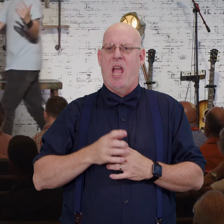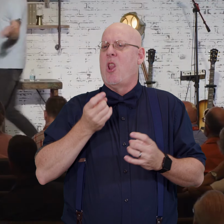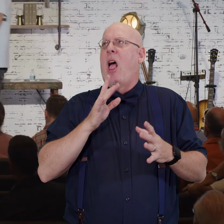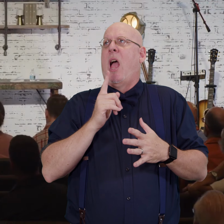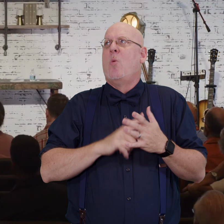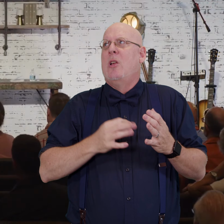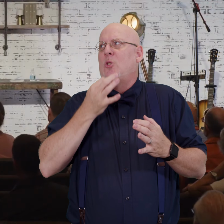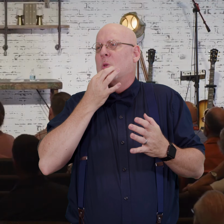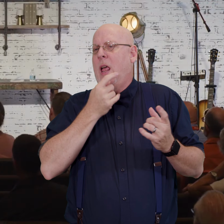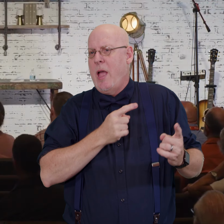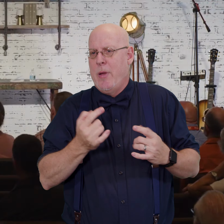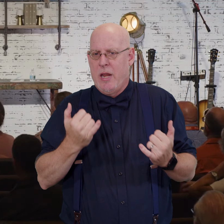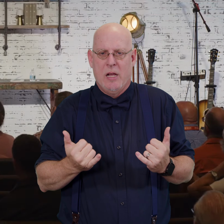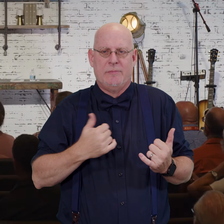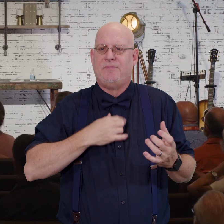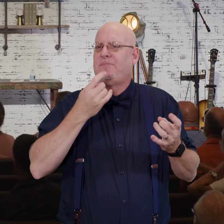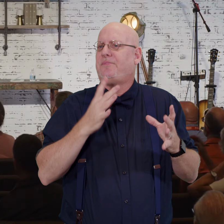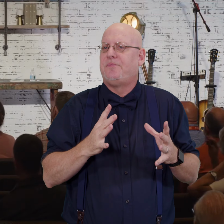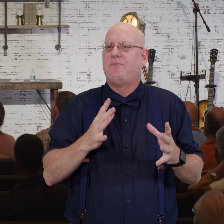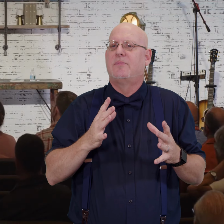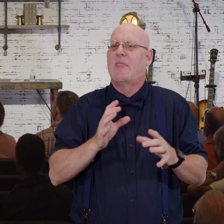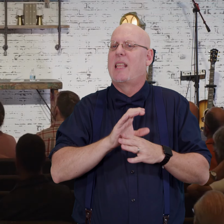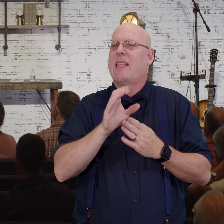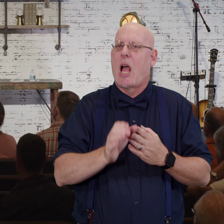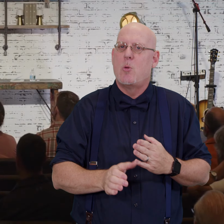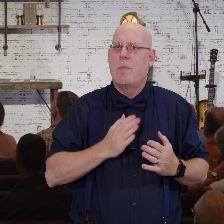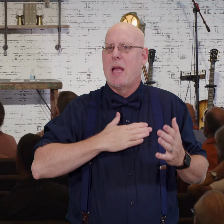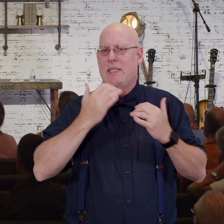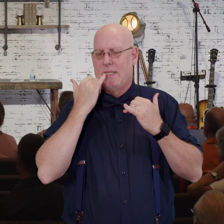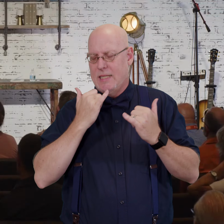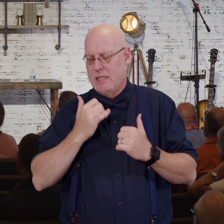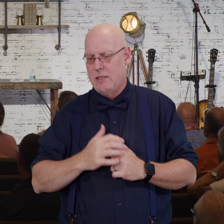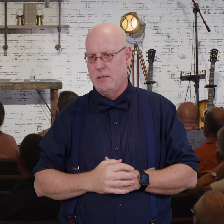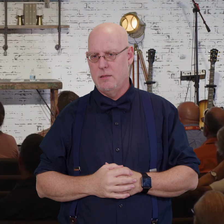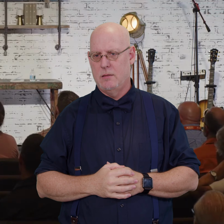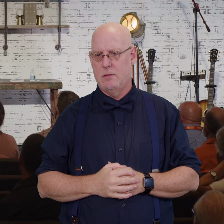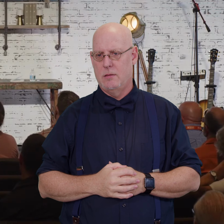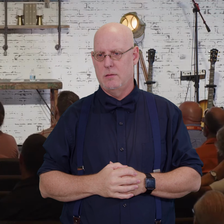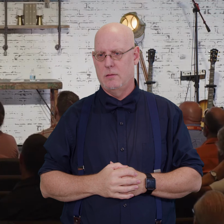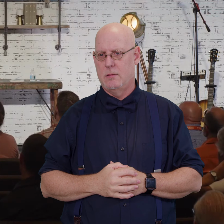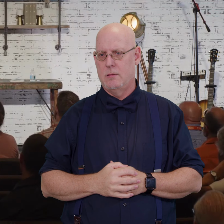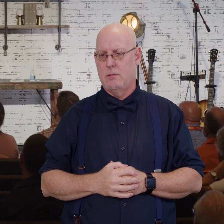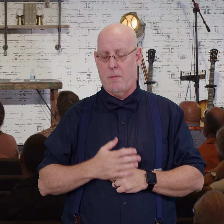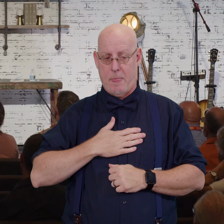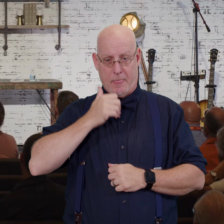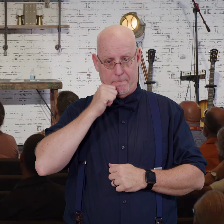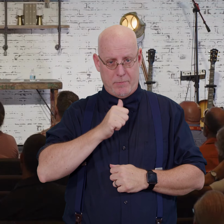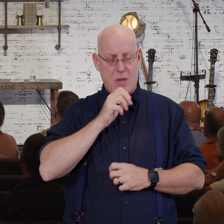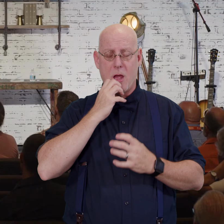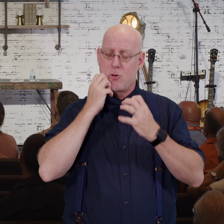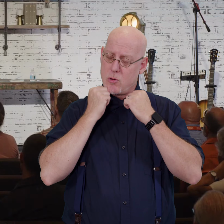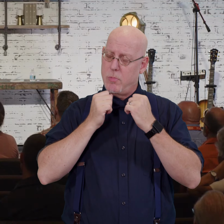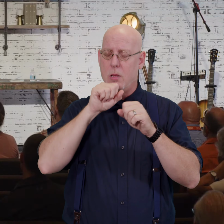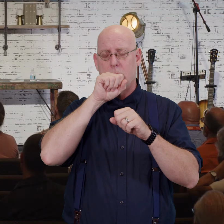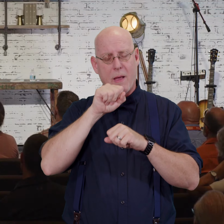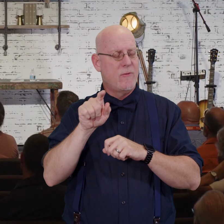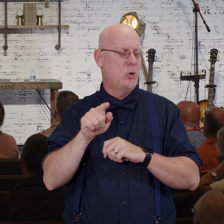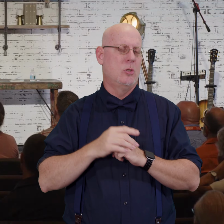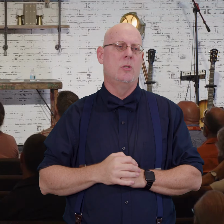don't like what's about to happen now. I don't like what the consequence of my sin is. And so even my little girl, who's adorable and I